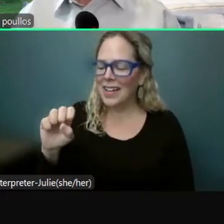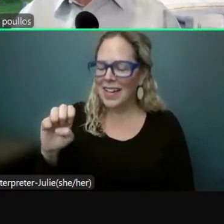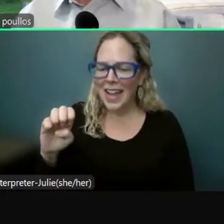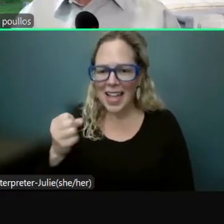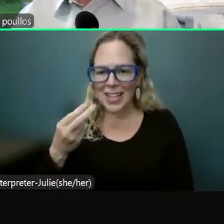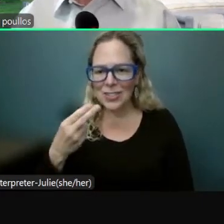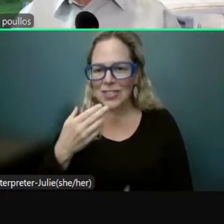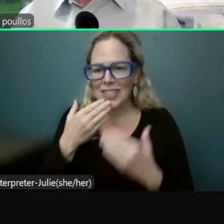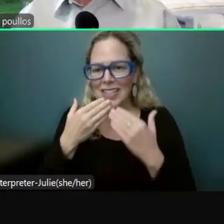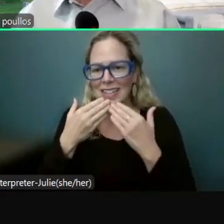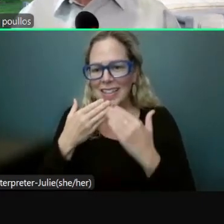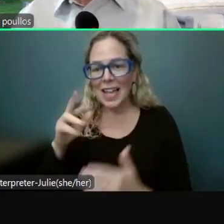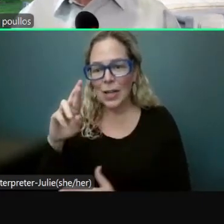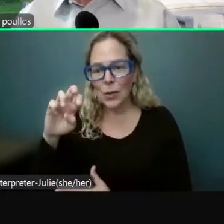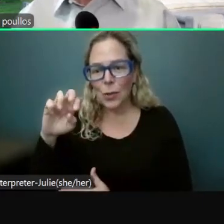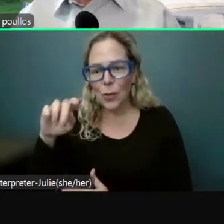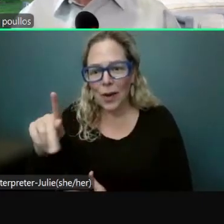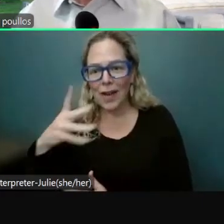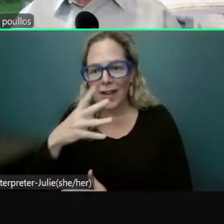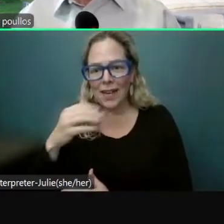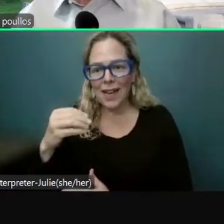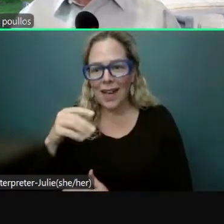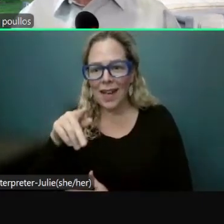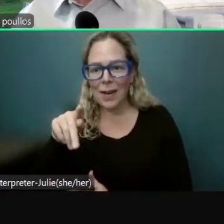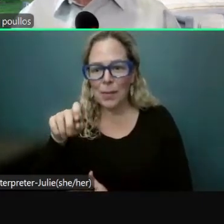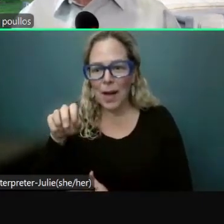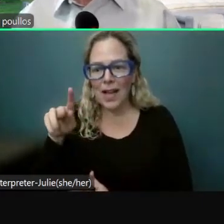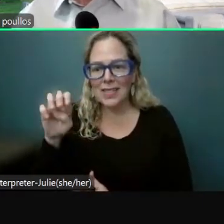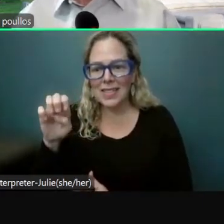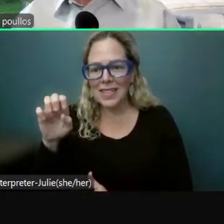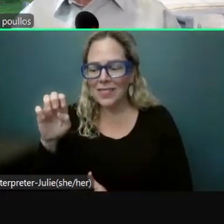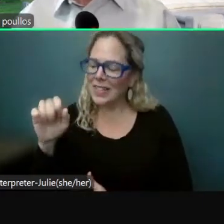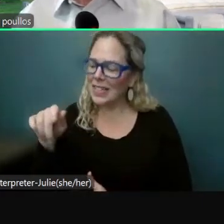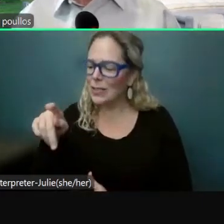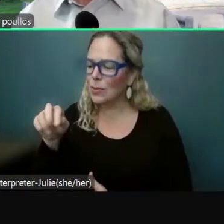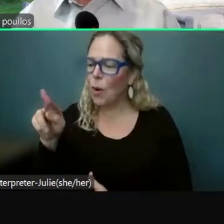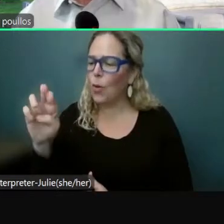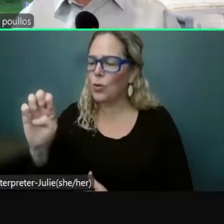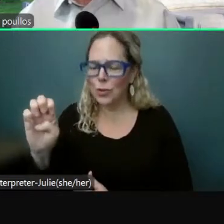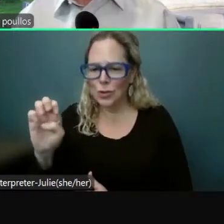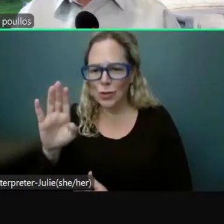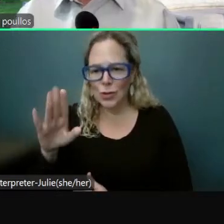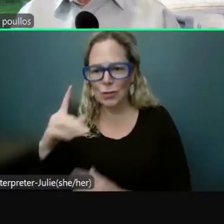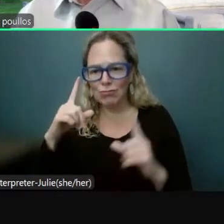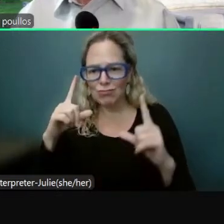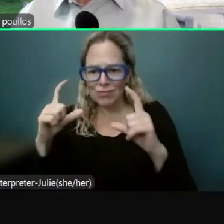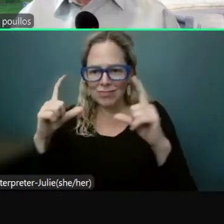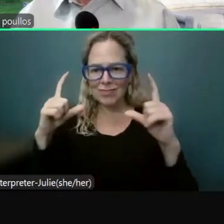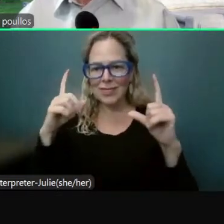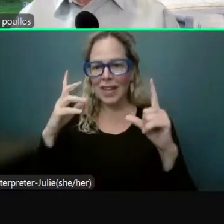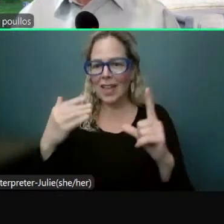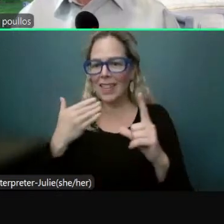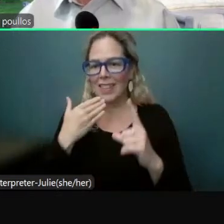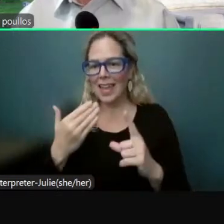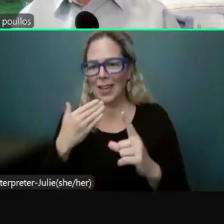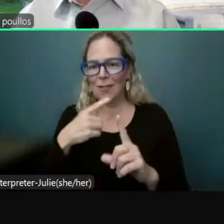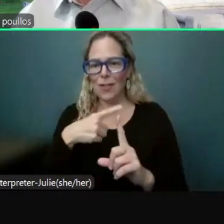and Positive Exposure for bringing joy to our community and for bringing the